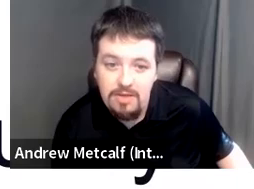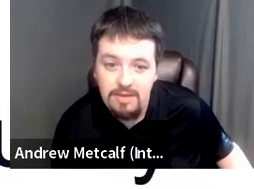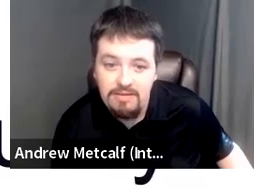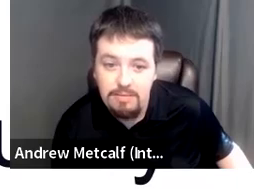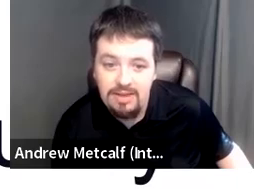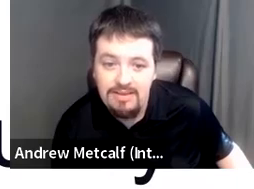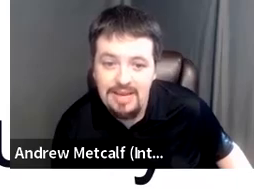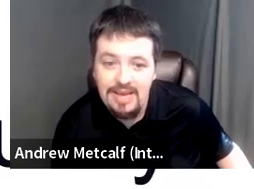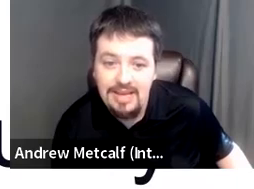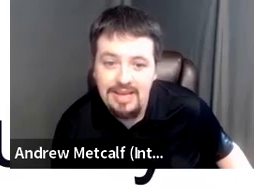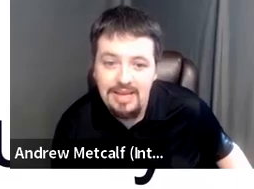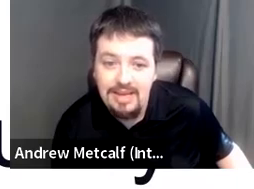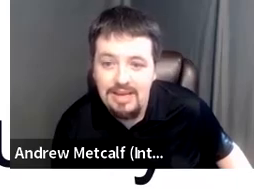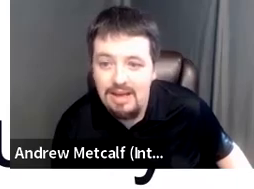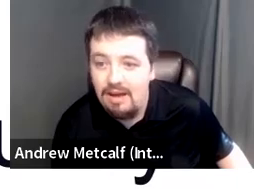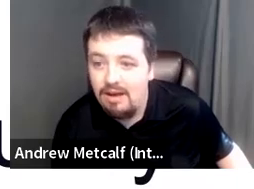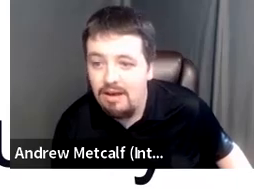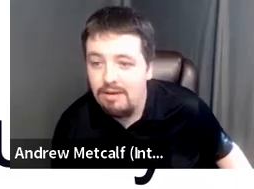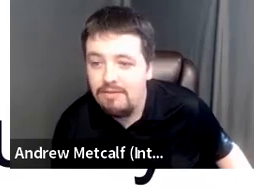about the